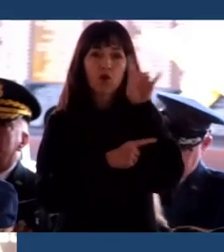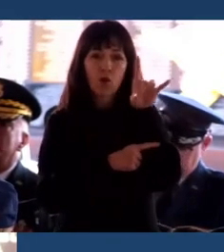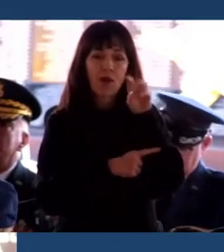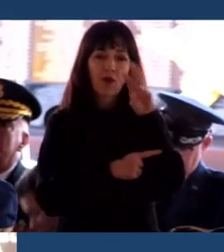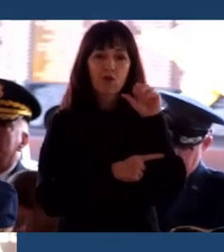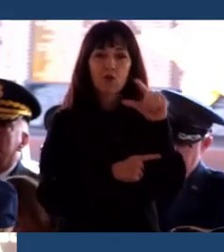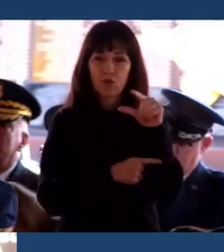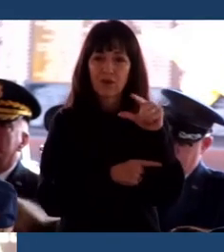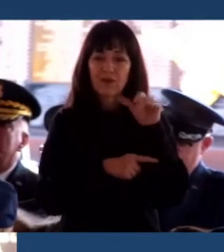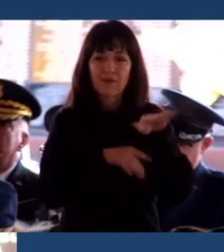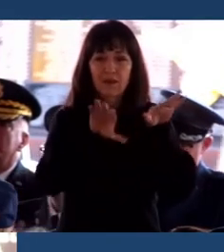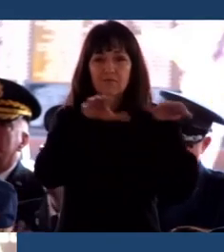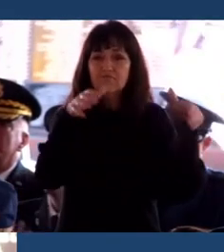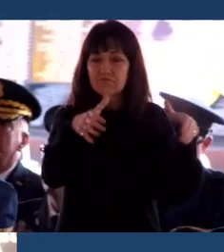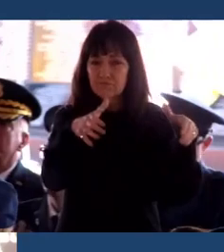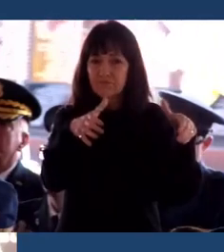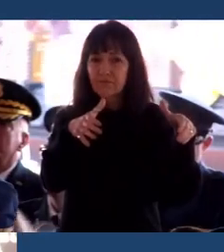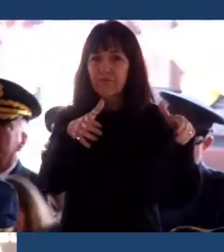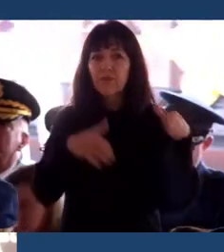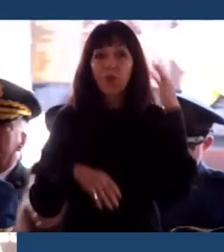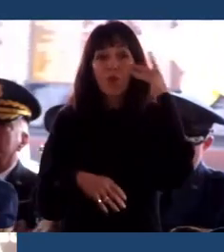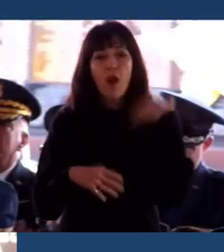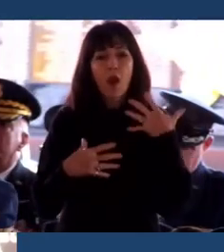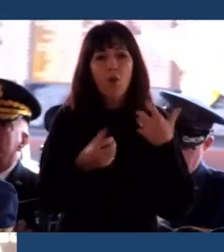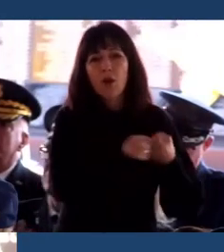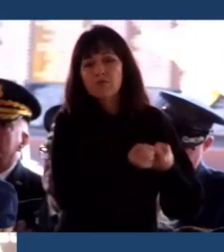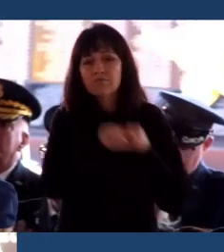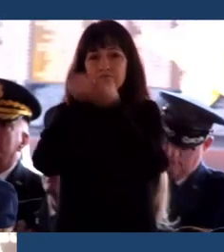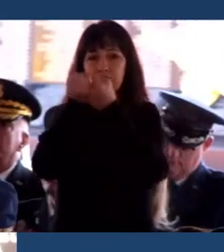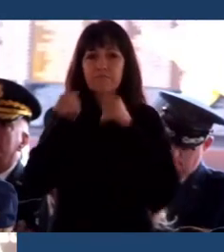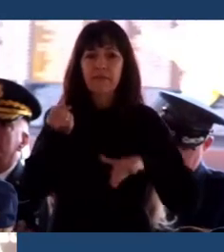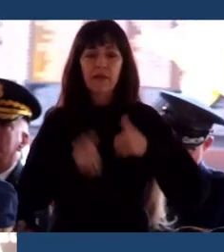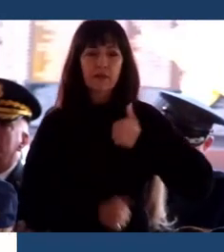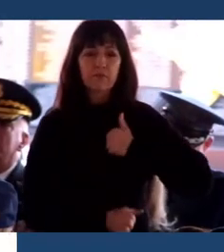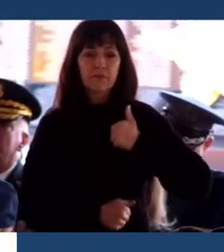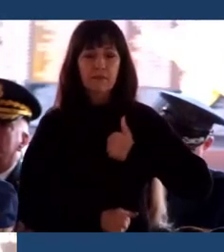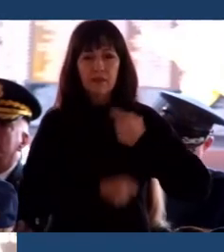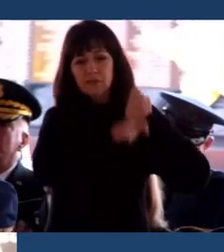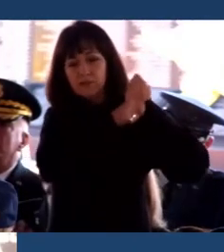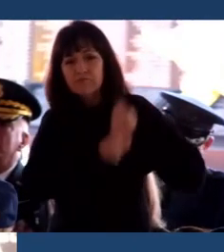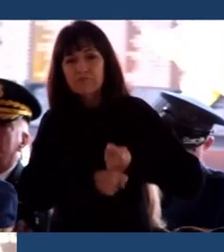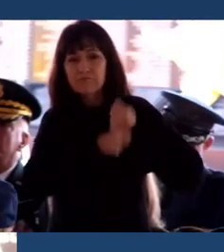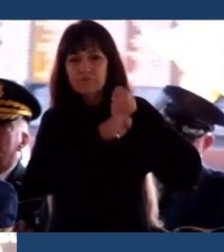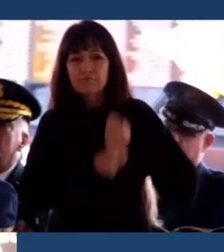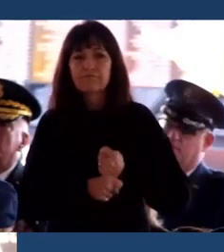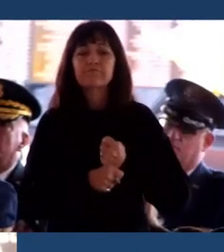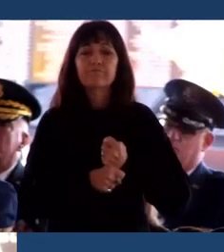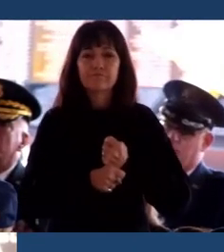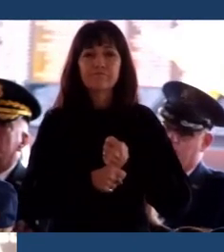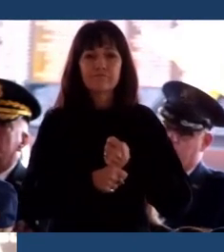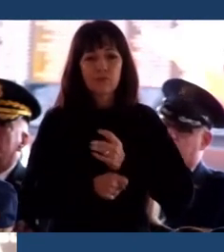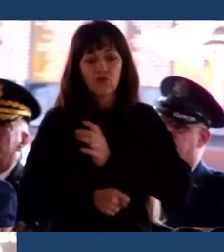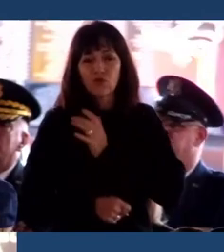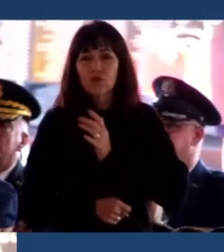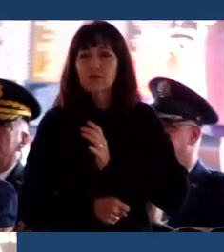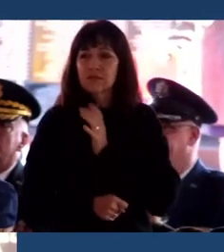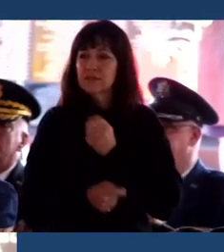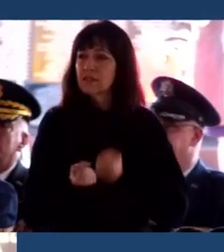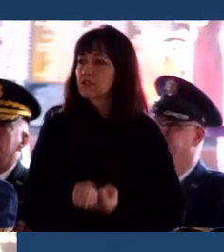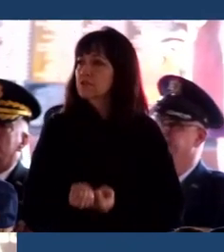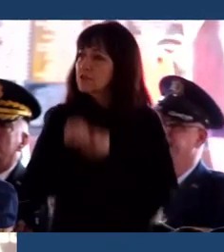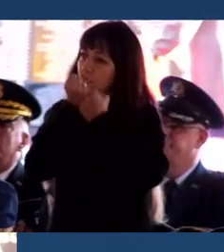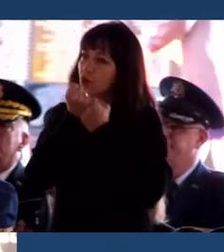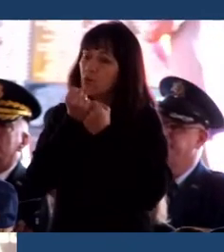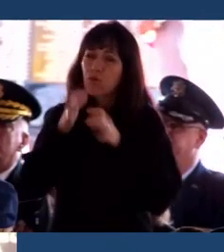Senior NCO Council, to foster the military traditions, customs and courtesies, and promote the morale